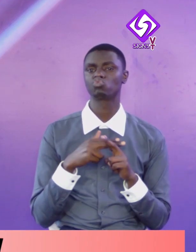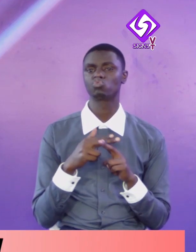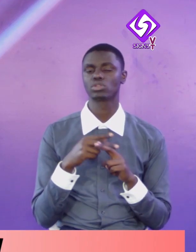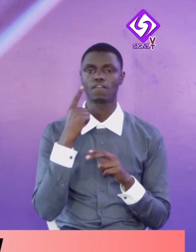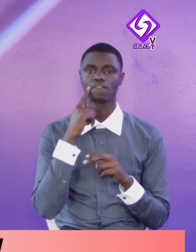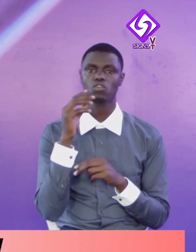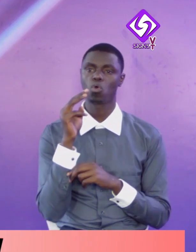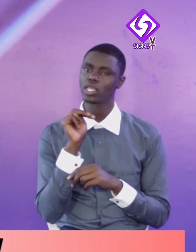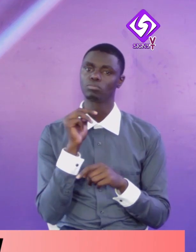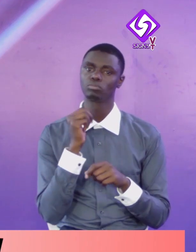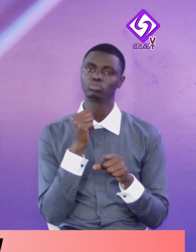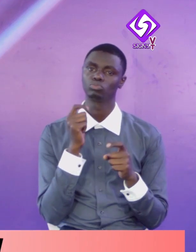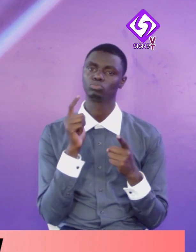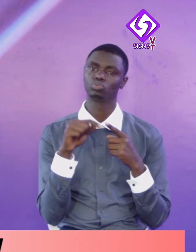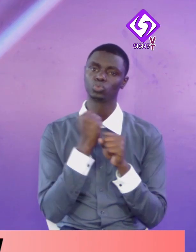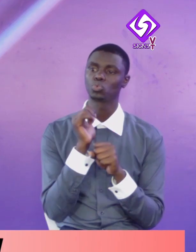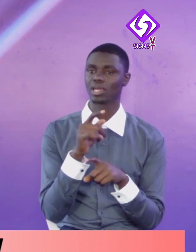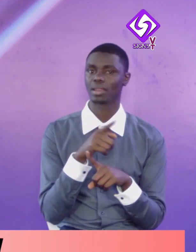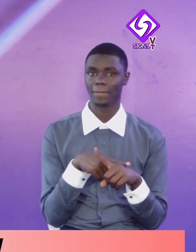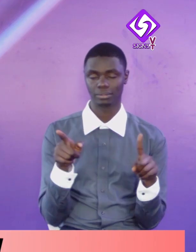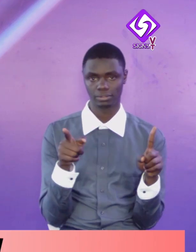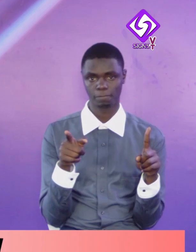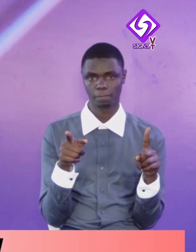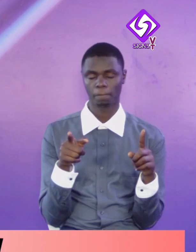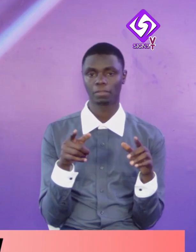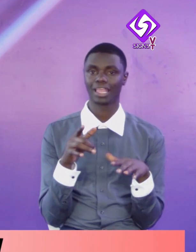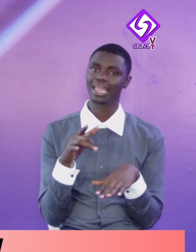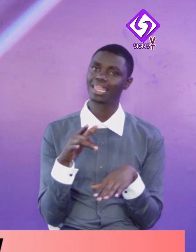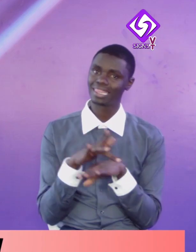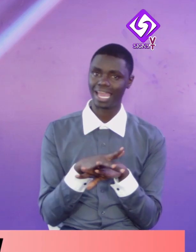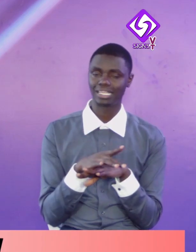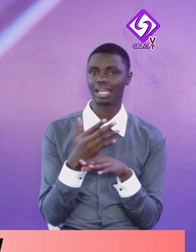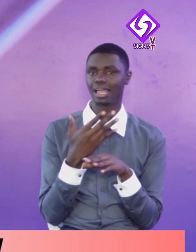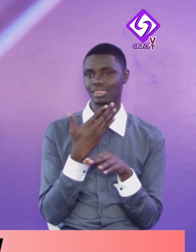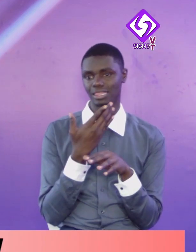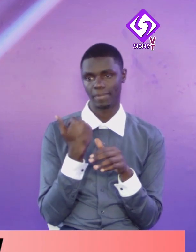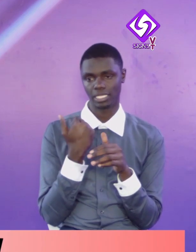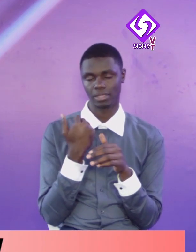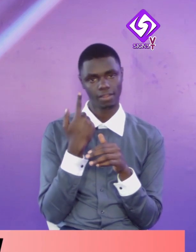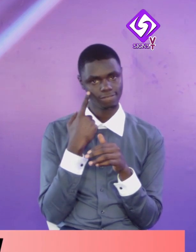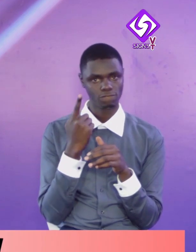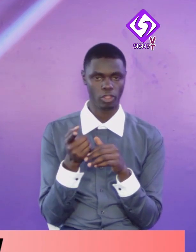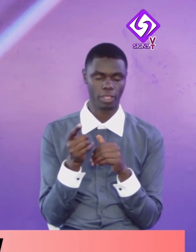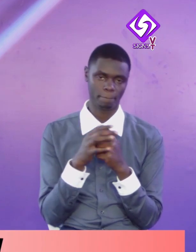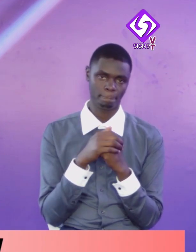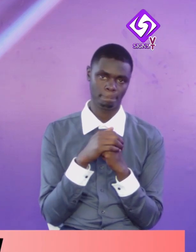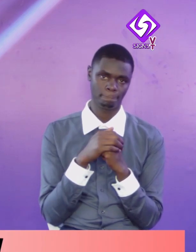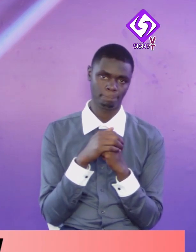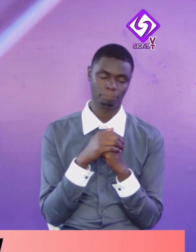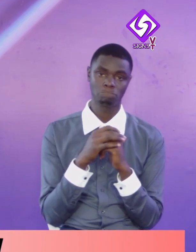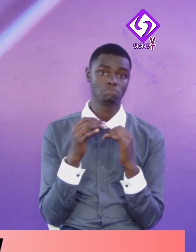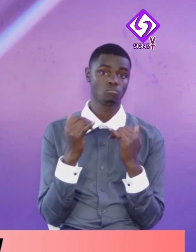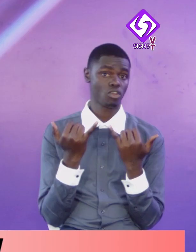him to do that, but the earlier, the better for him. For